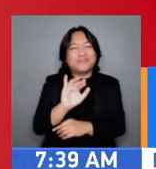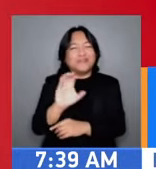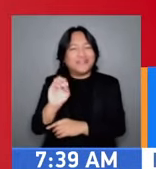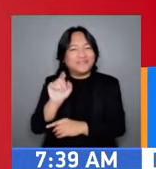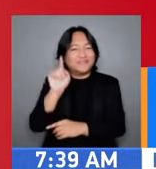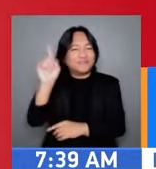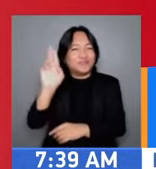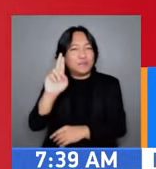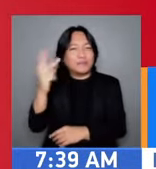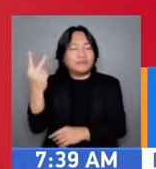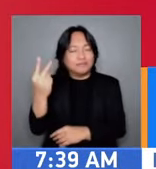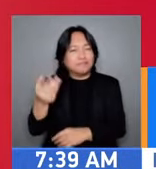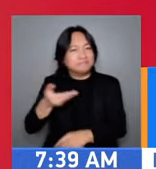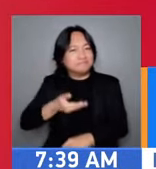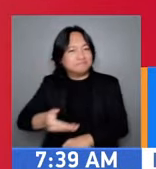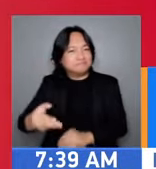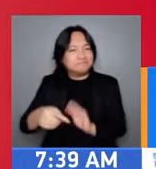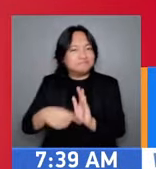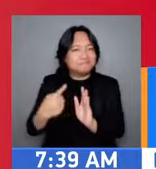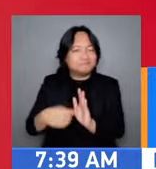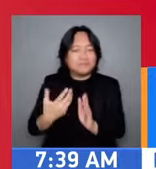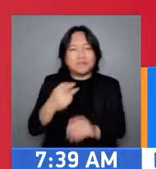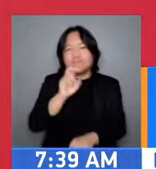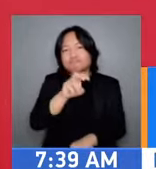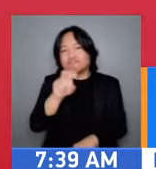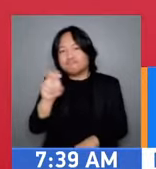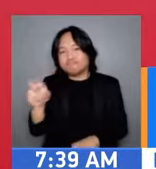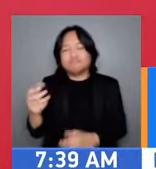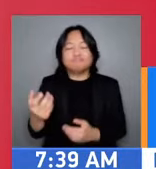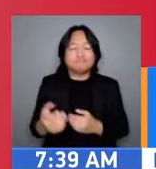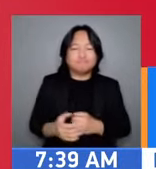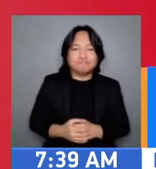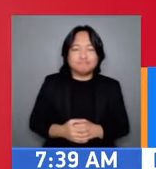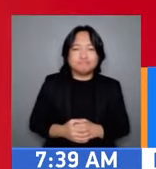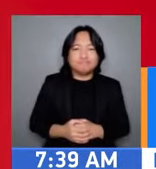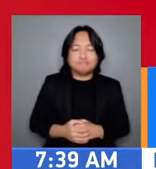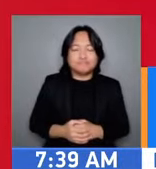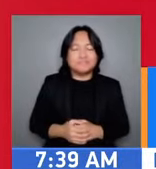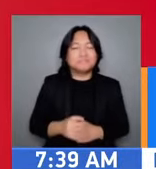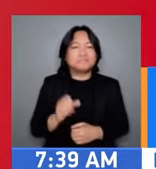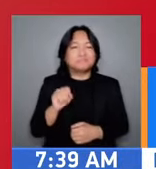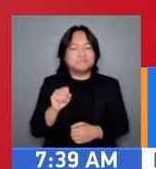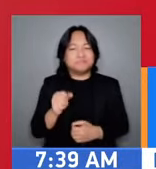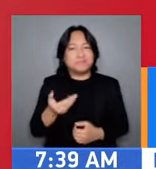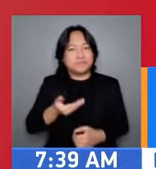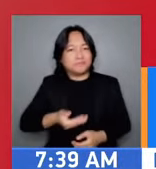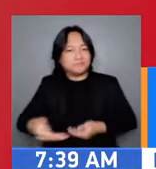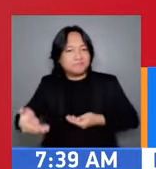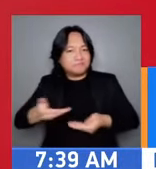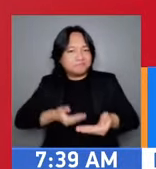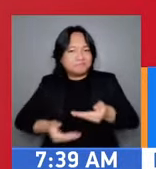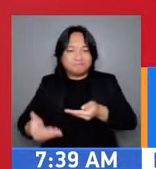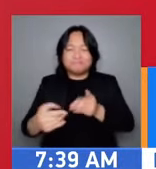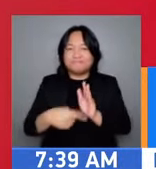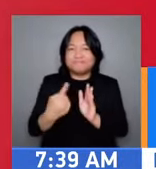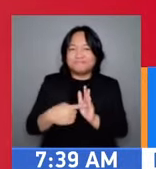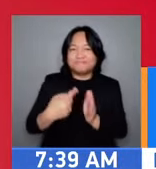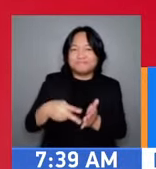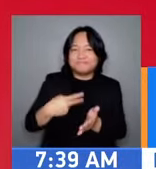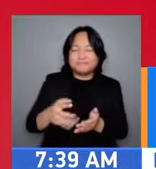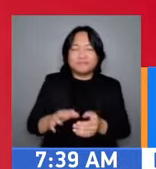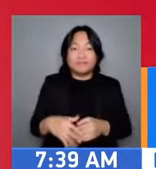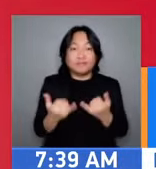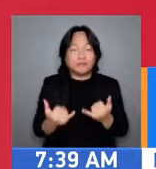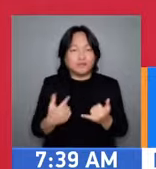me to go everywhere in the world. Nagamit ko siya. Galing. Oh, pero syempre, mas priority ko yung trabaho ko.